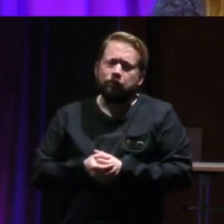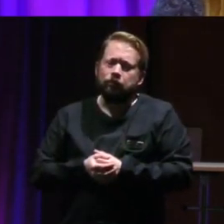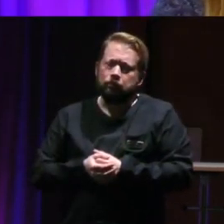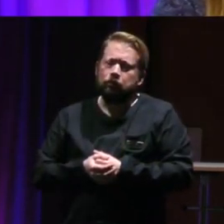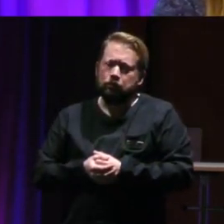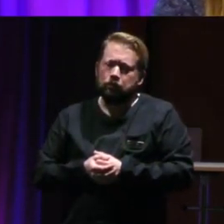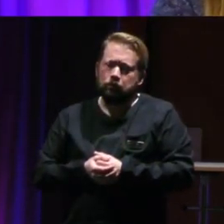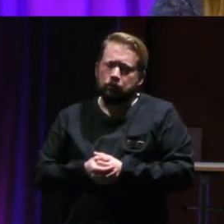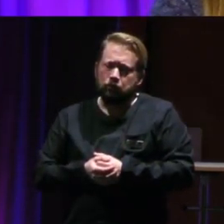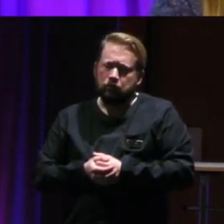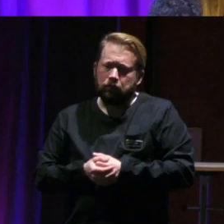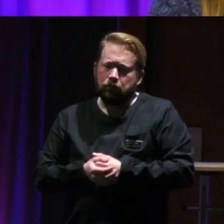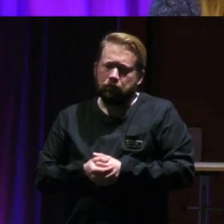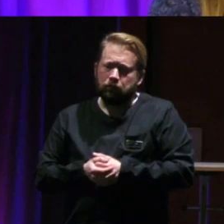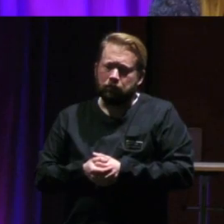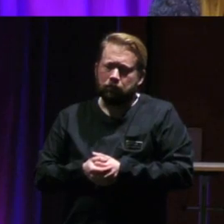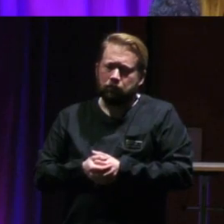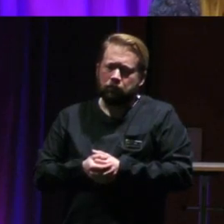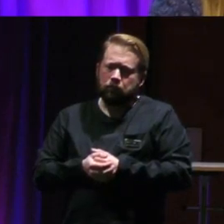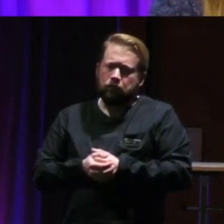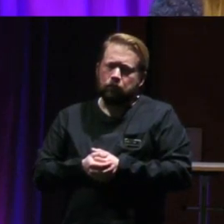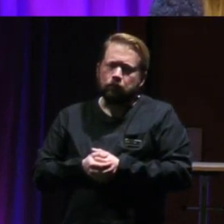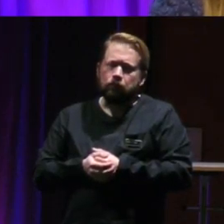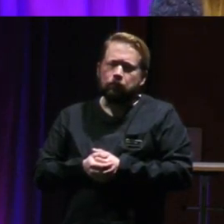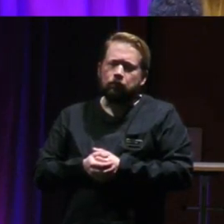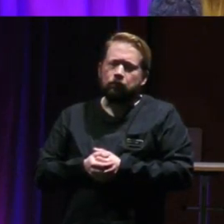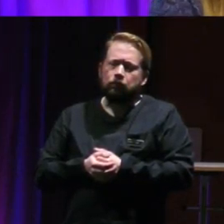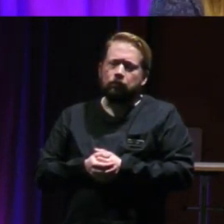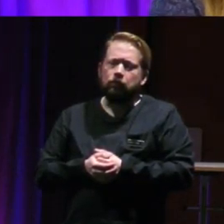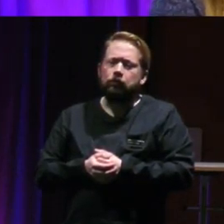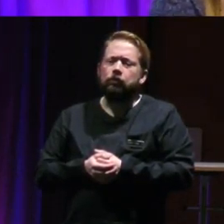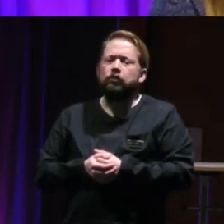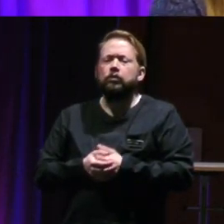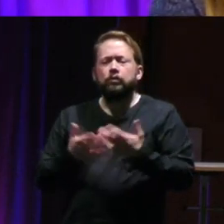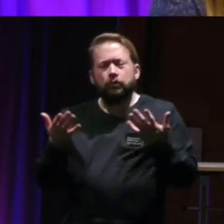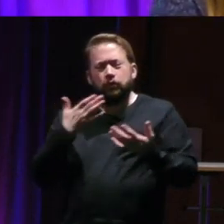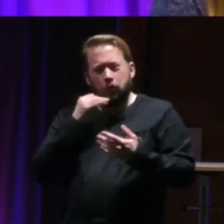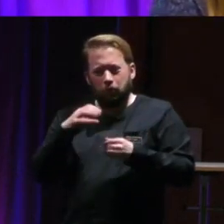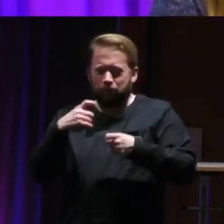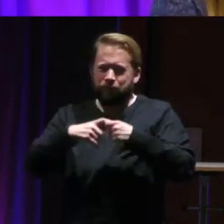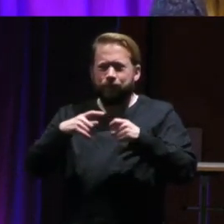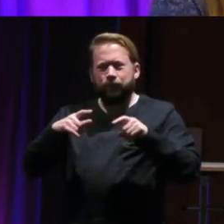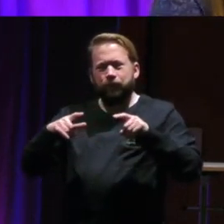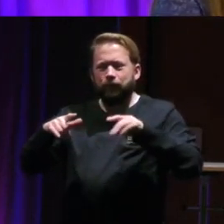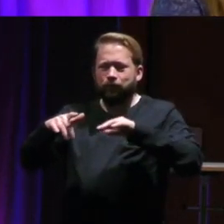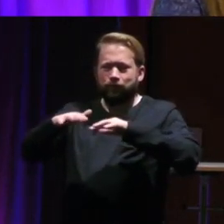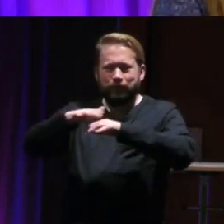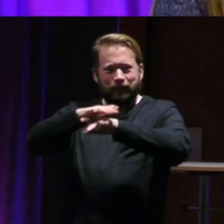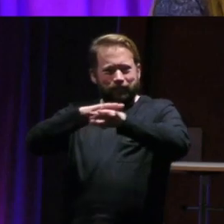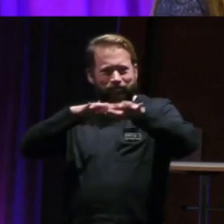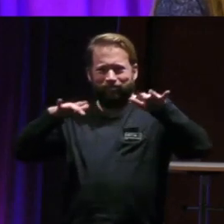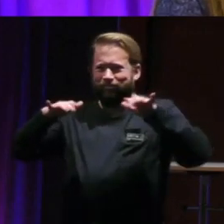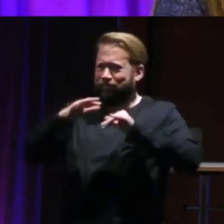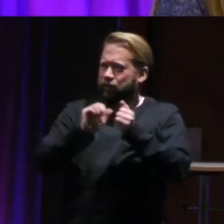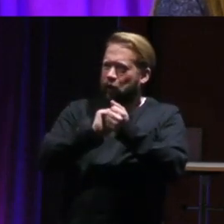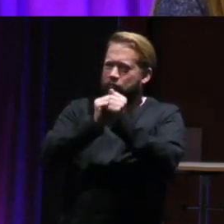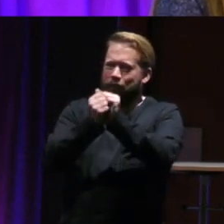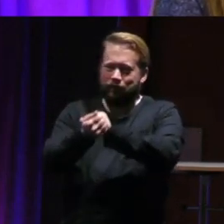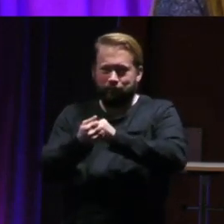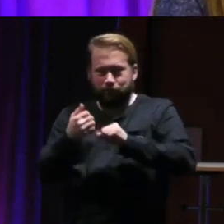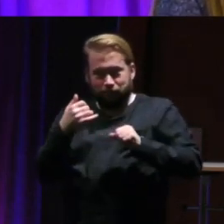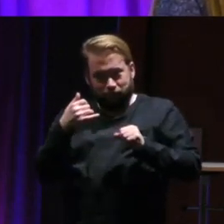this a little bit, that there was a change when in sort of the atmosphere in the climate getting harder and harder, particularly after